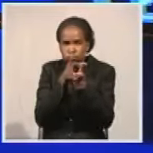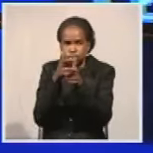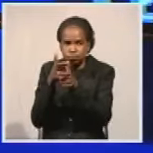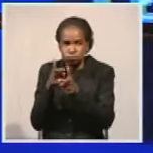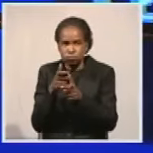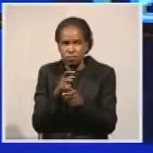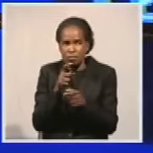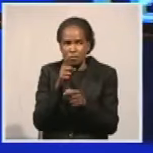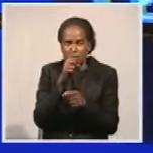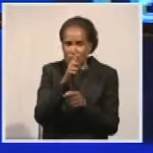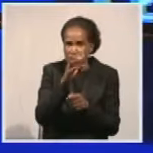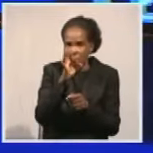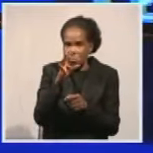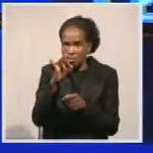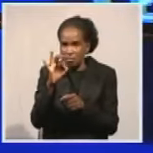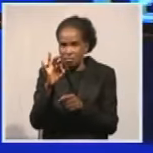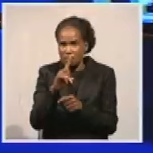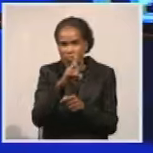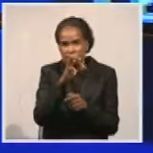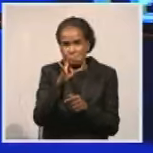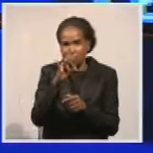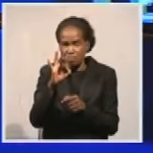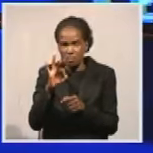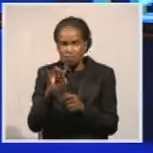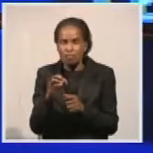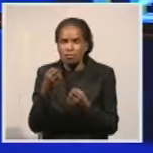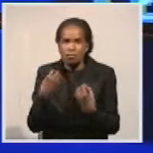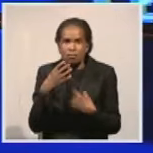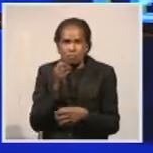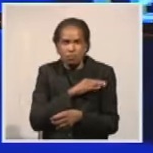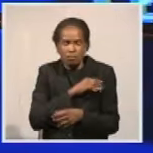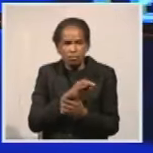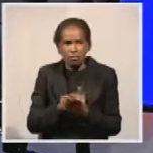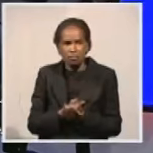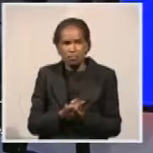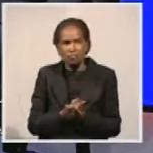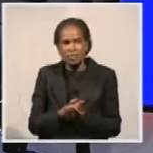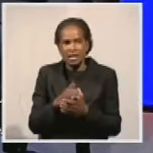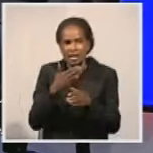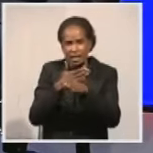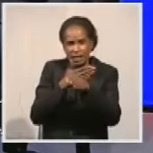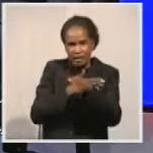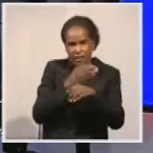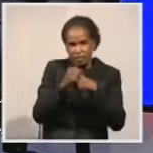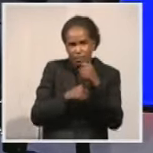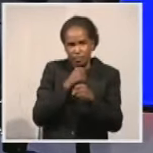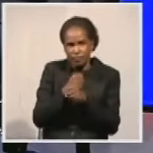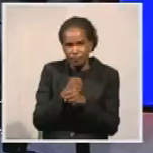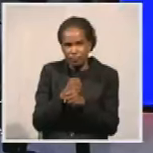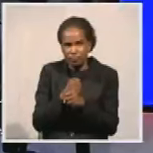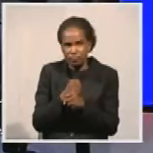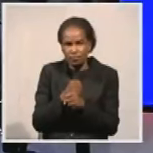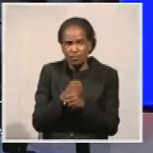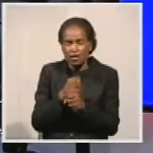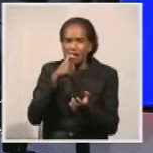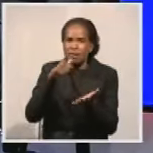This is in 89 now. It's 89. Yeah, it gave us a fright. And now, just before that, the year before, there is the post office